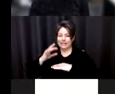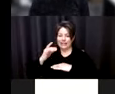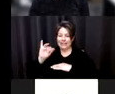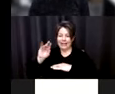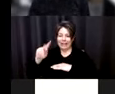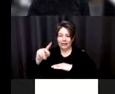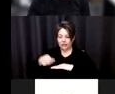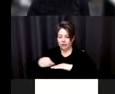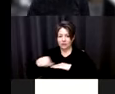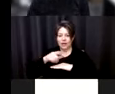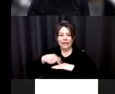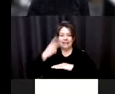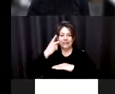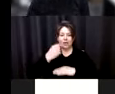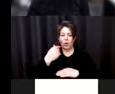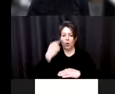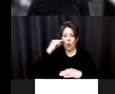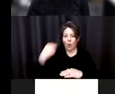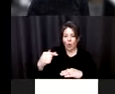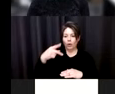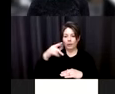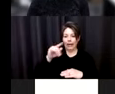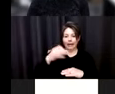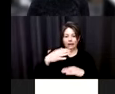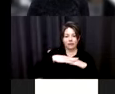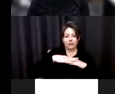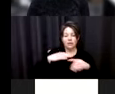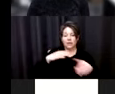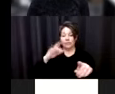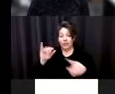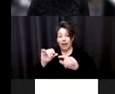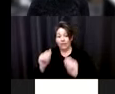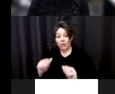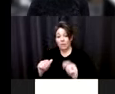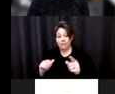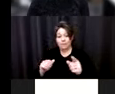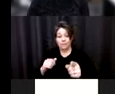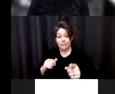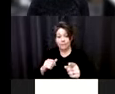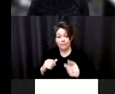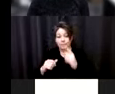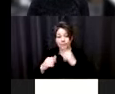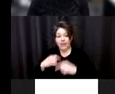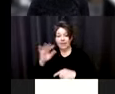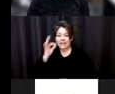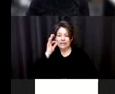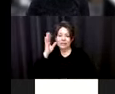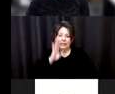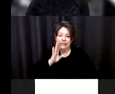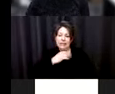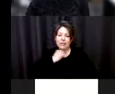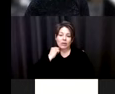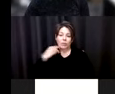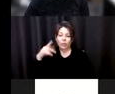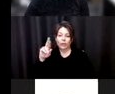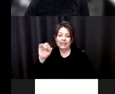gold plate. This form that I have in here, I think of it as the Bee Priestess. And you can also